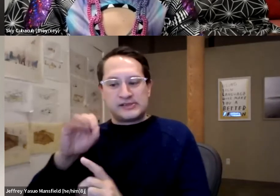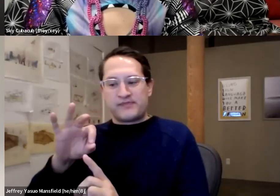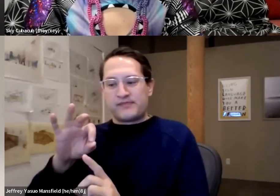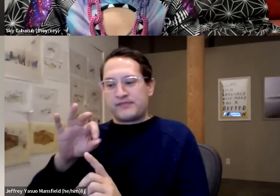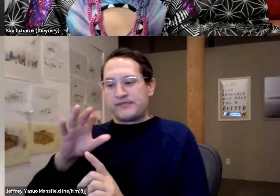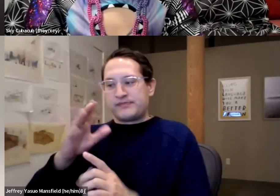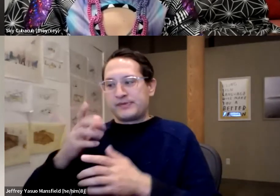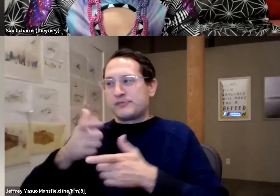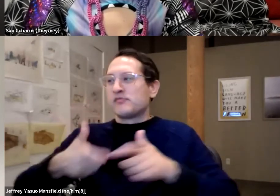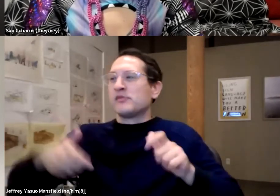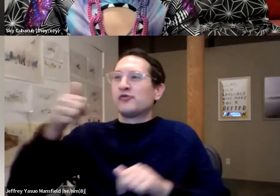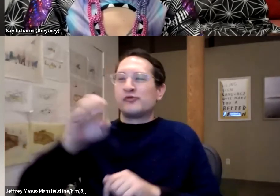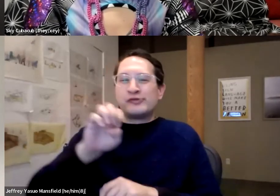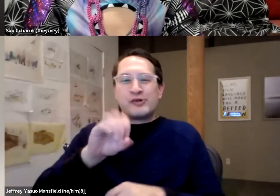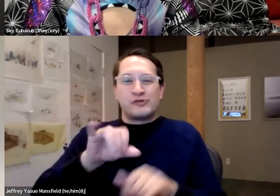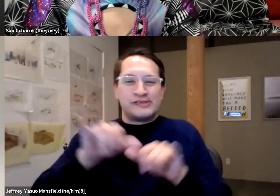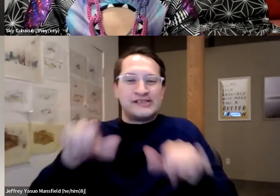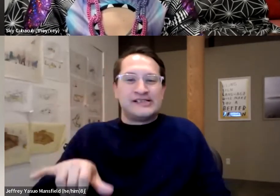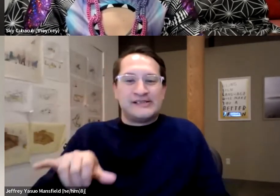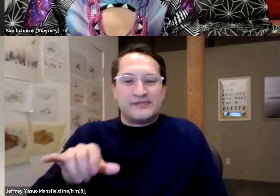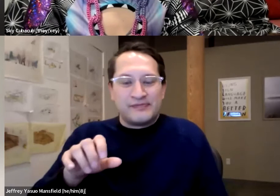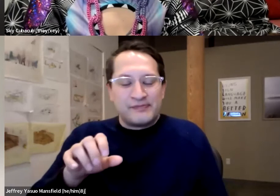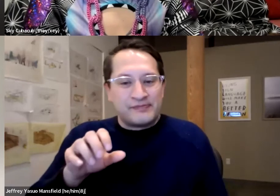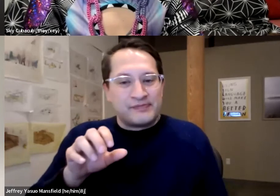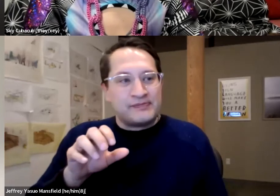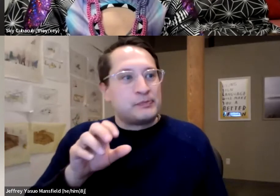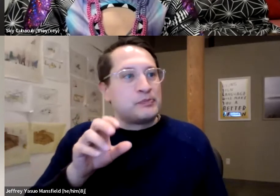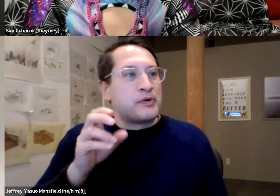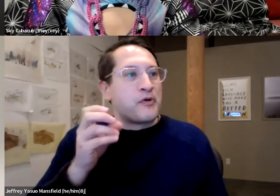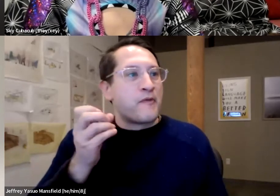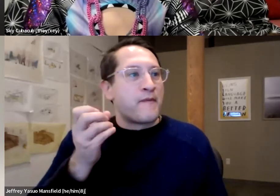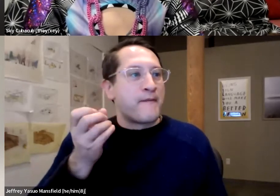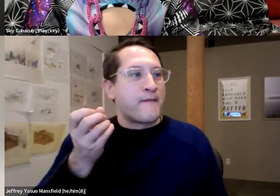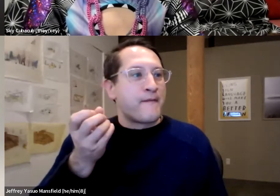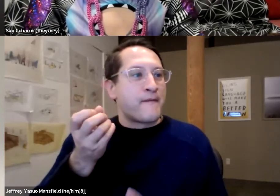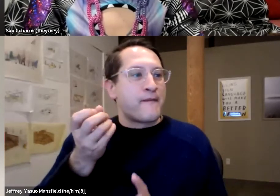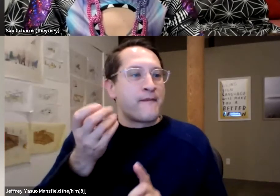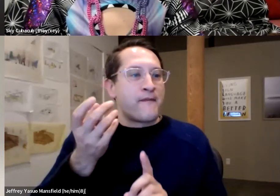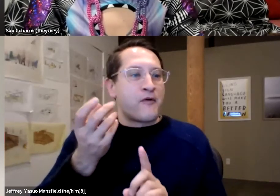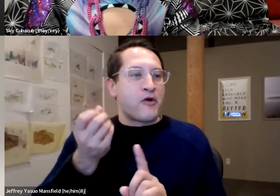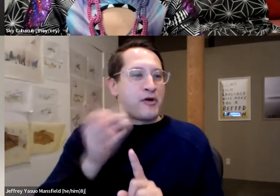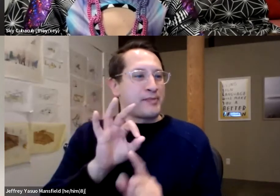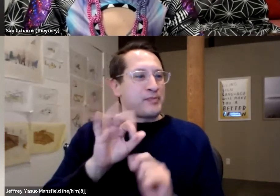more acknowledgement of a greater ecosystem